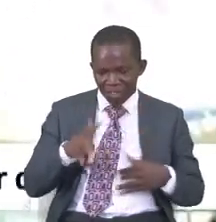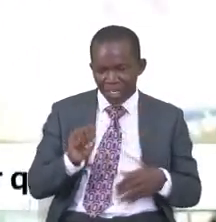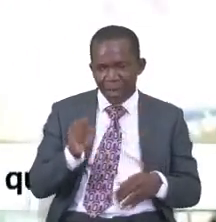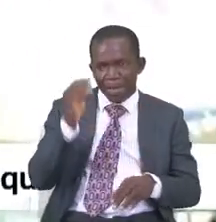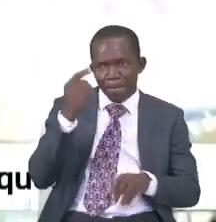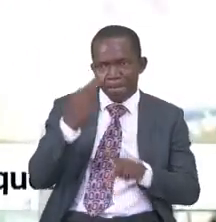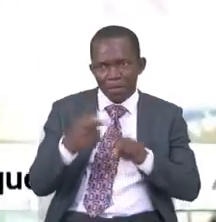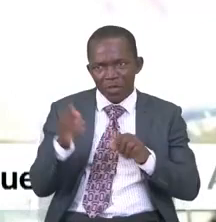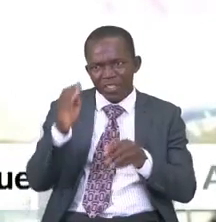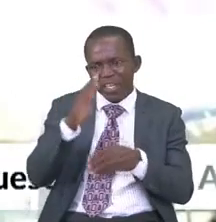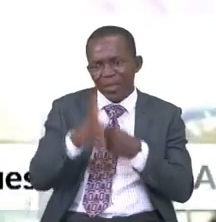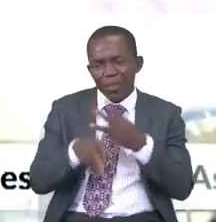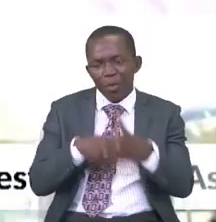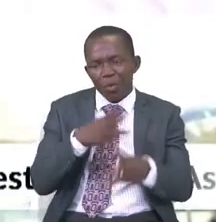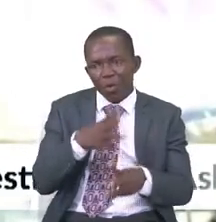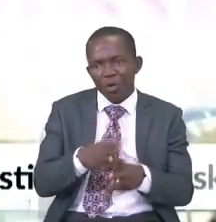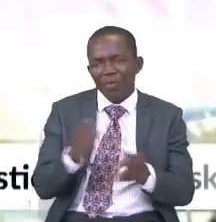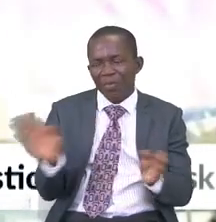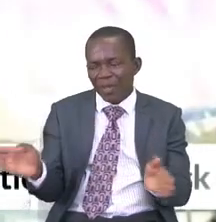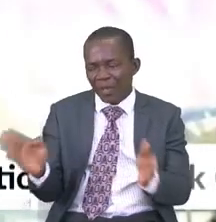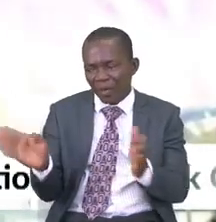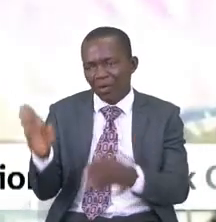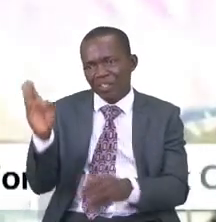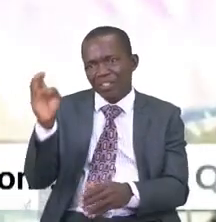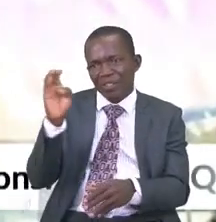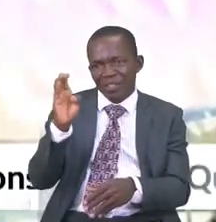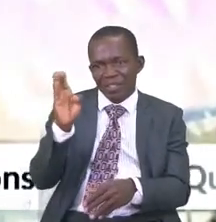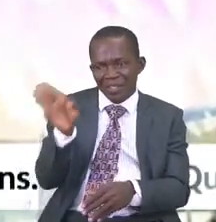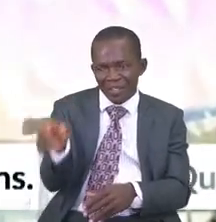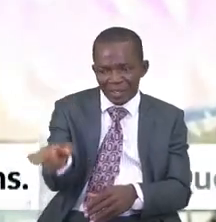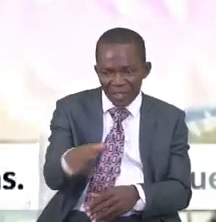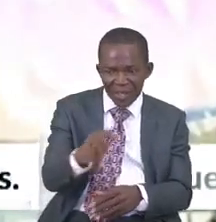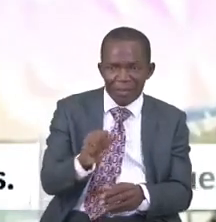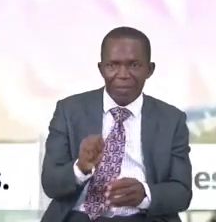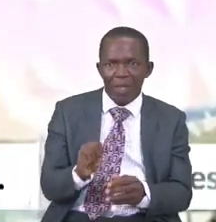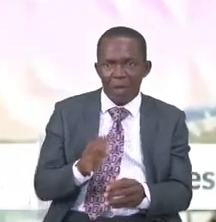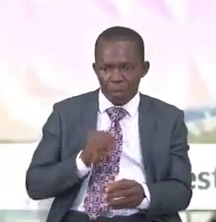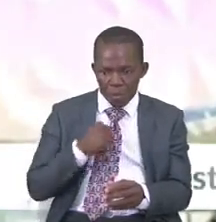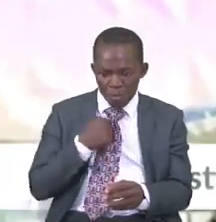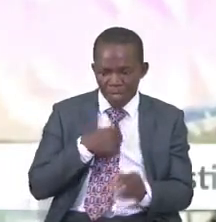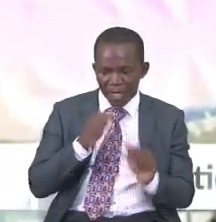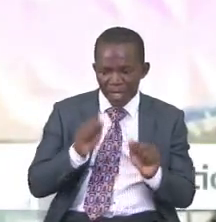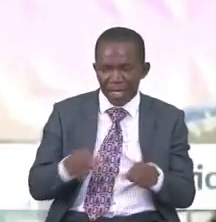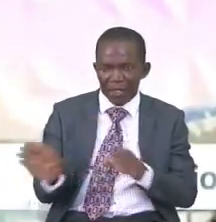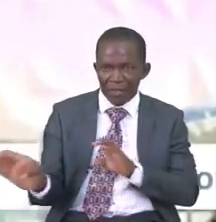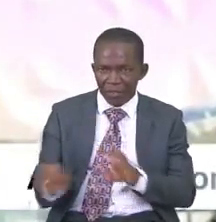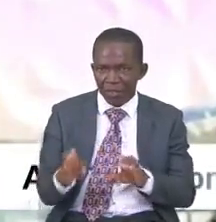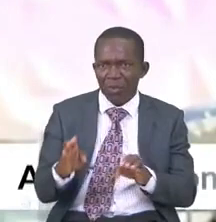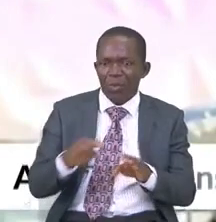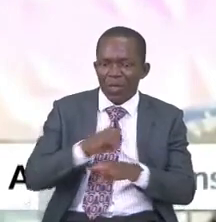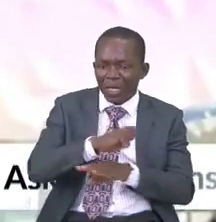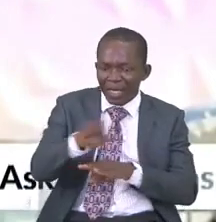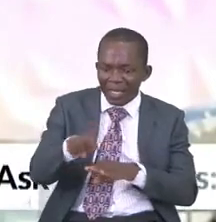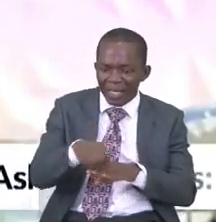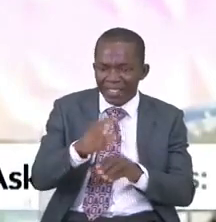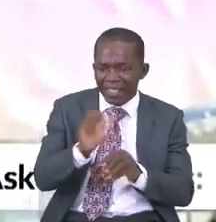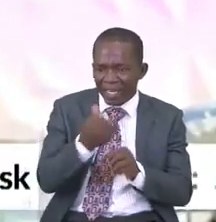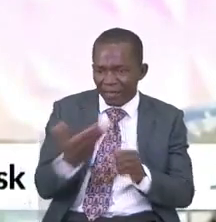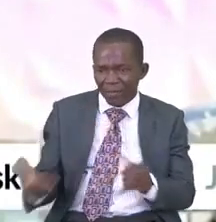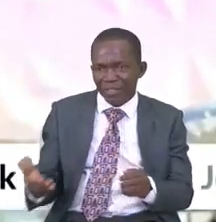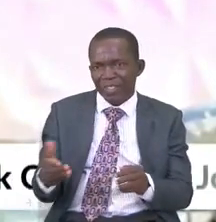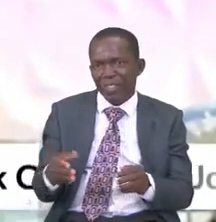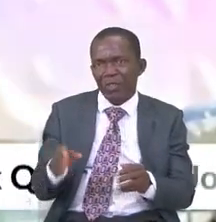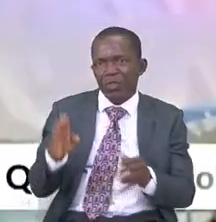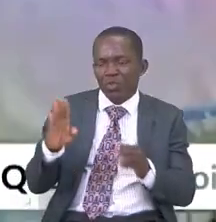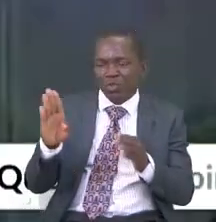for the minutest of things. We got to change that. We got to change that. We got to harness everyone from their youth to